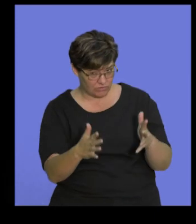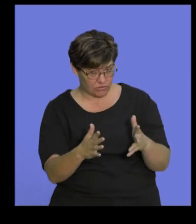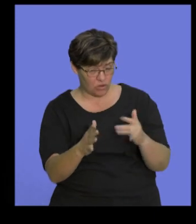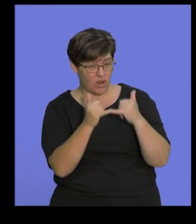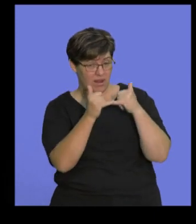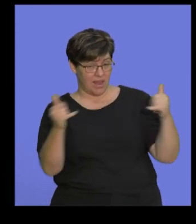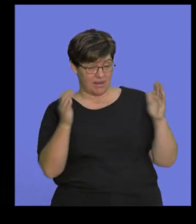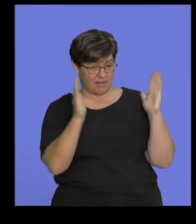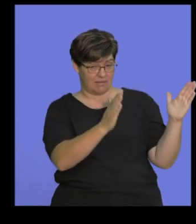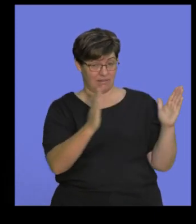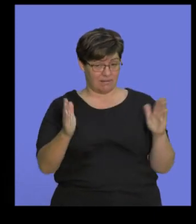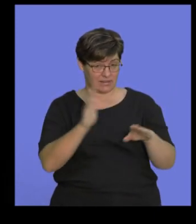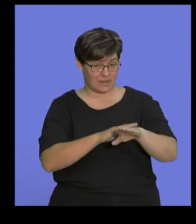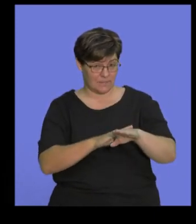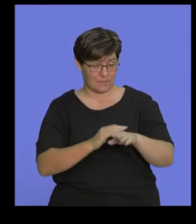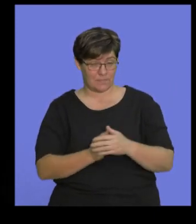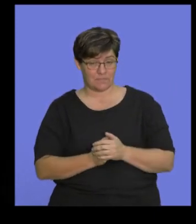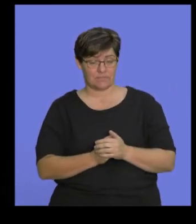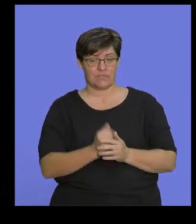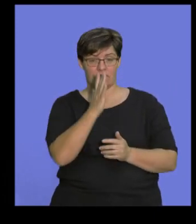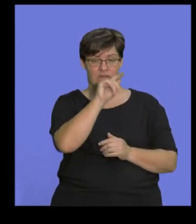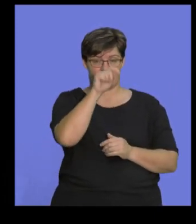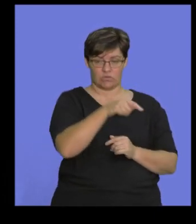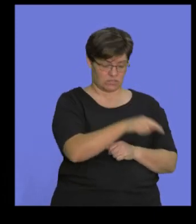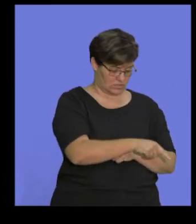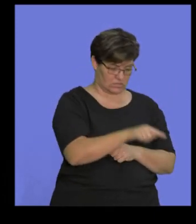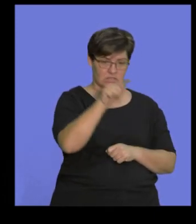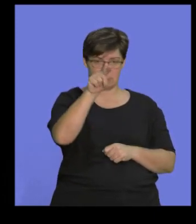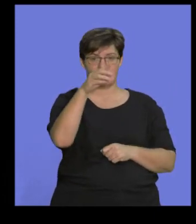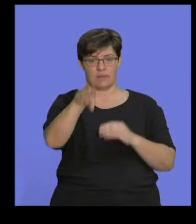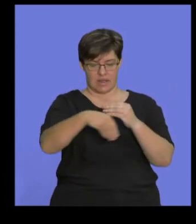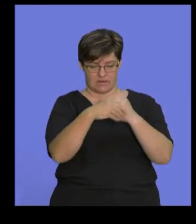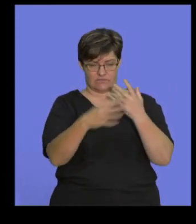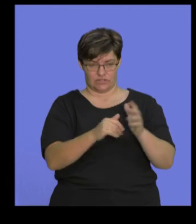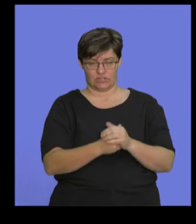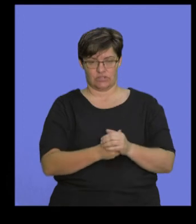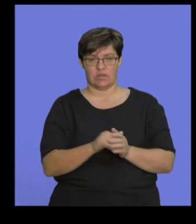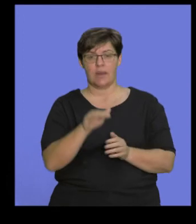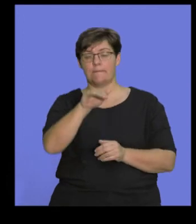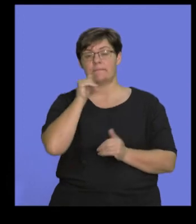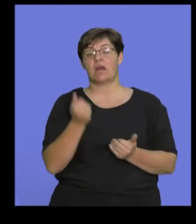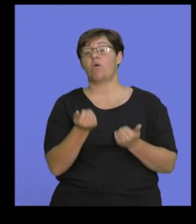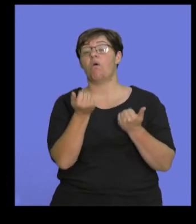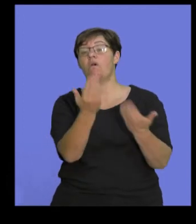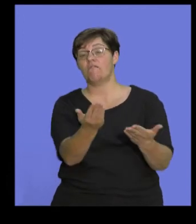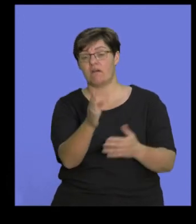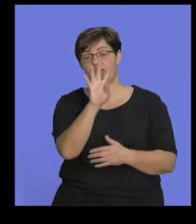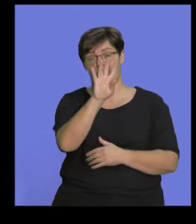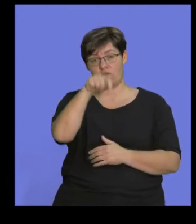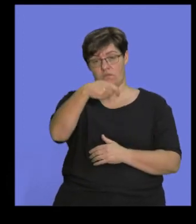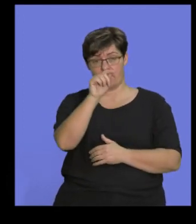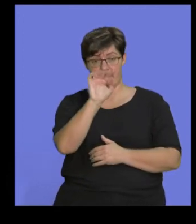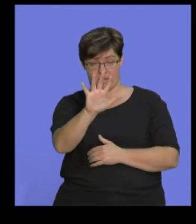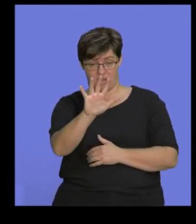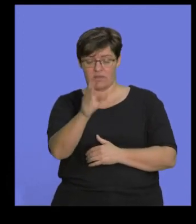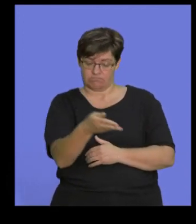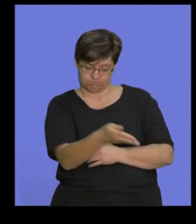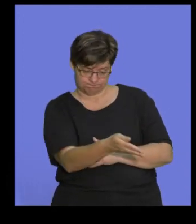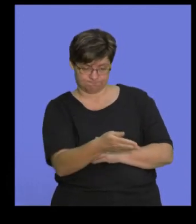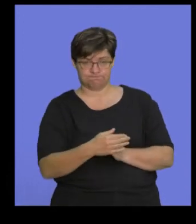particular timeline. The 5,000 is there, we included it. The bank offered her 4.5, we did include